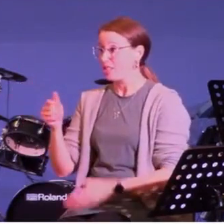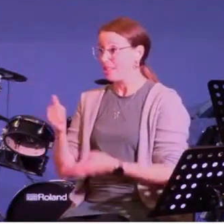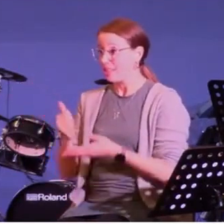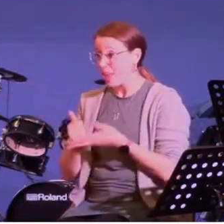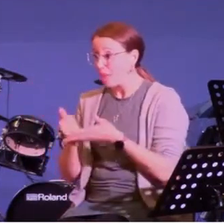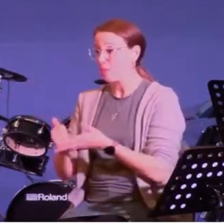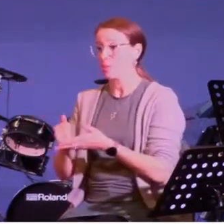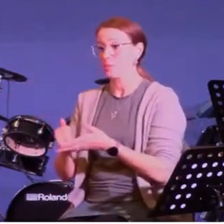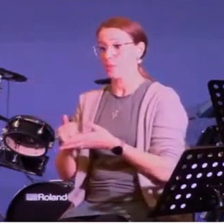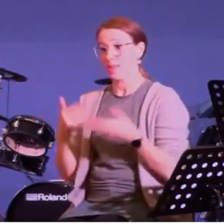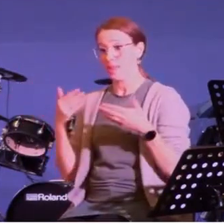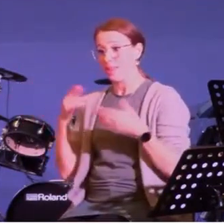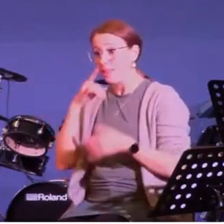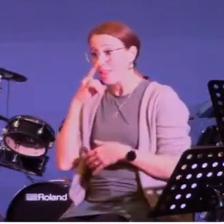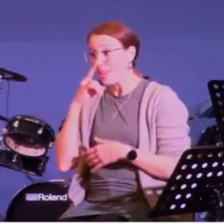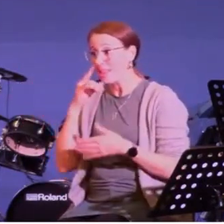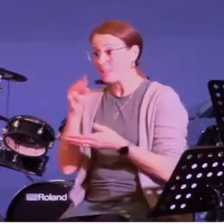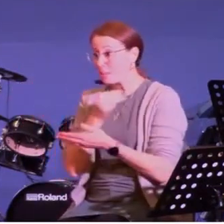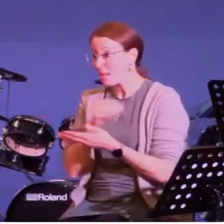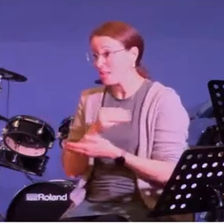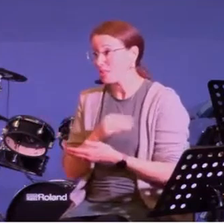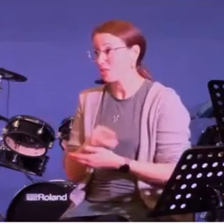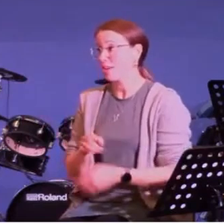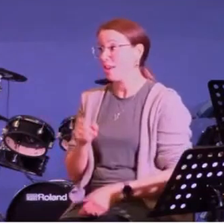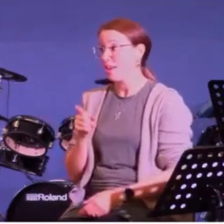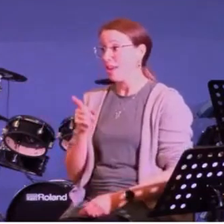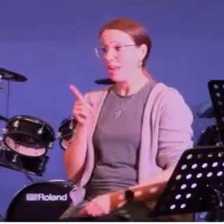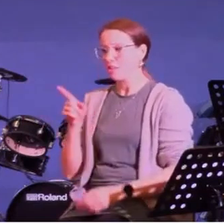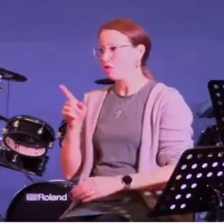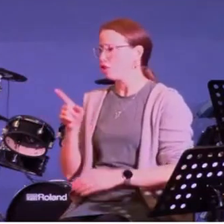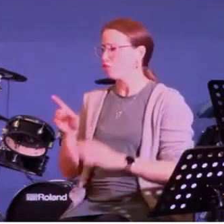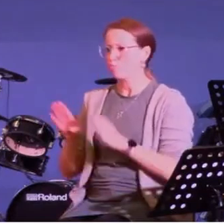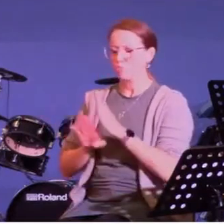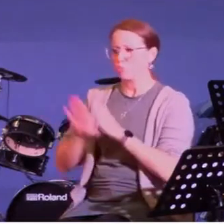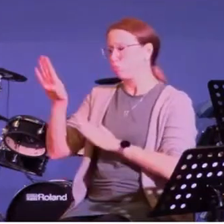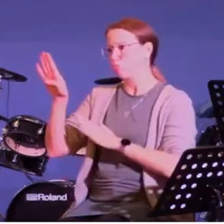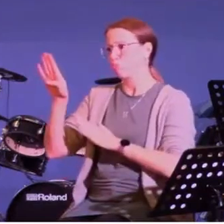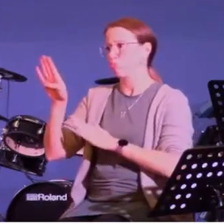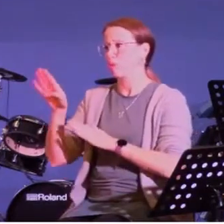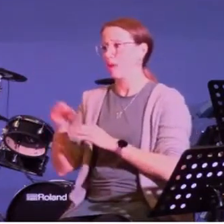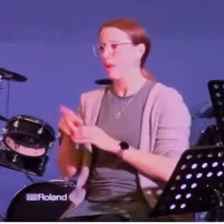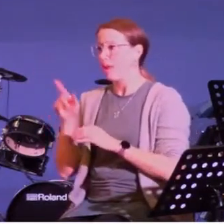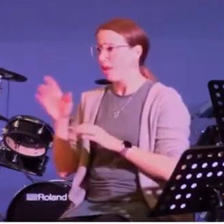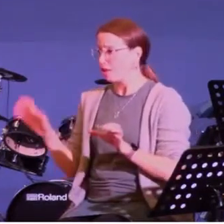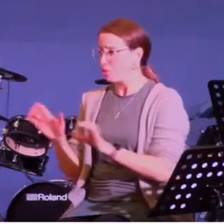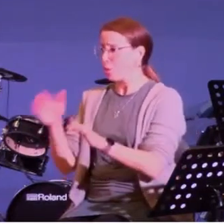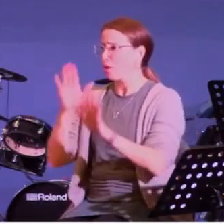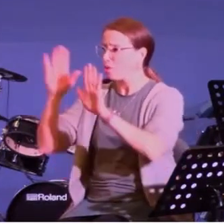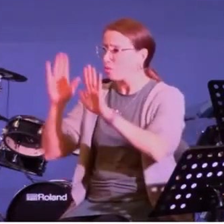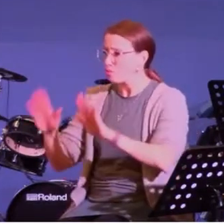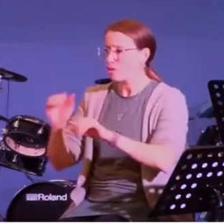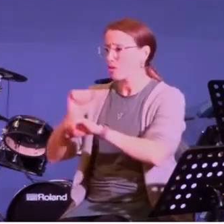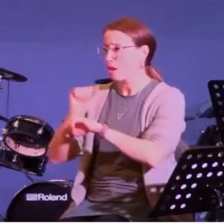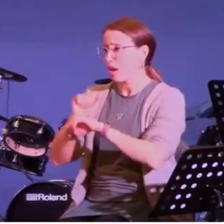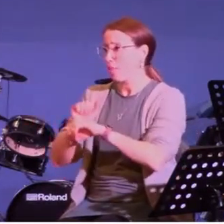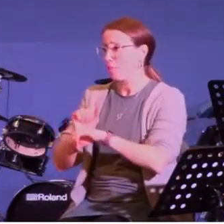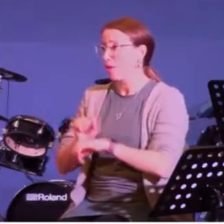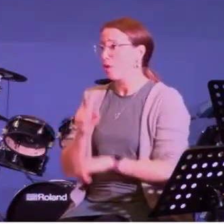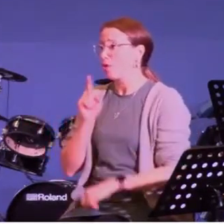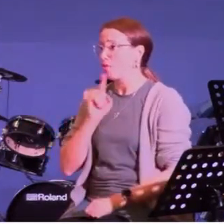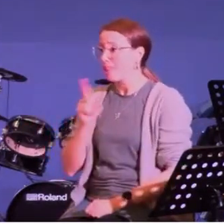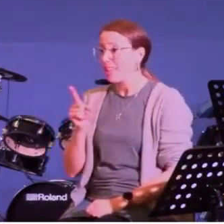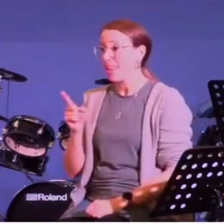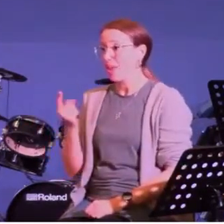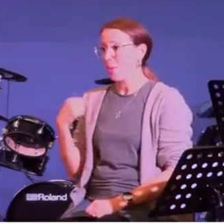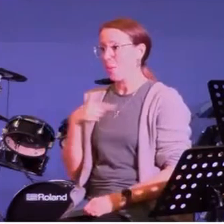that Andrew was responsible for, and she is soaring. She's doing a great job. In fact, we're giving her a raise, but we'll talk